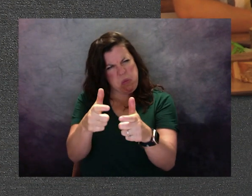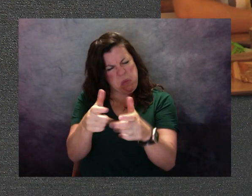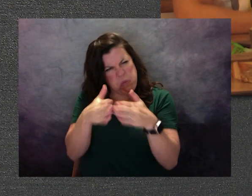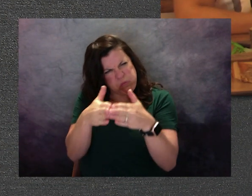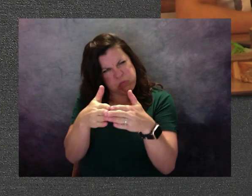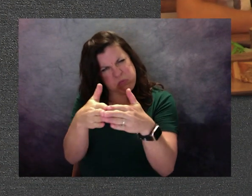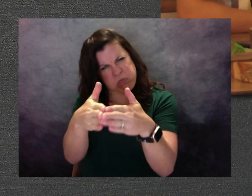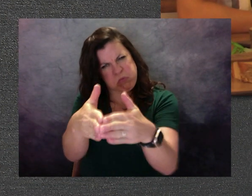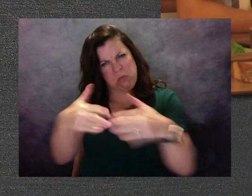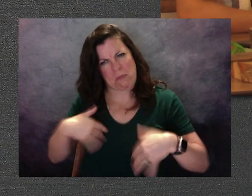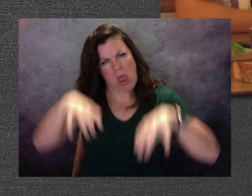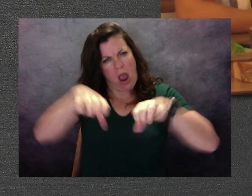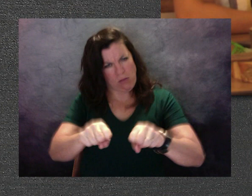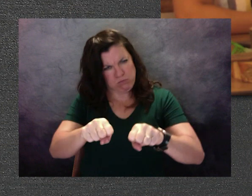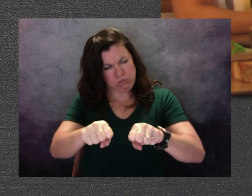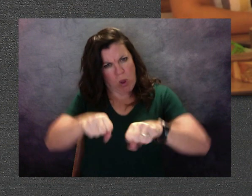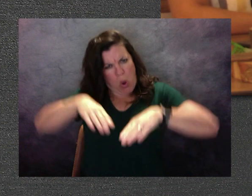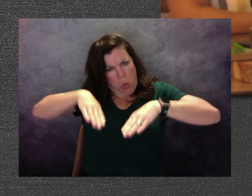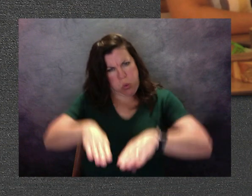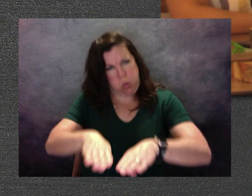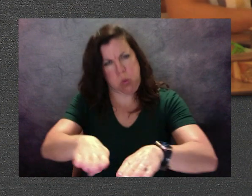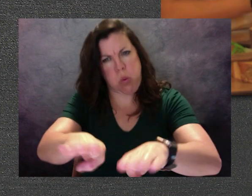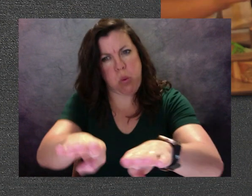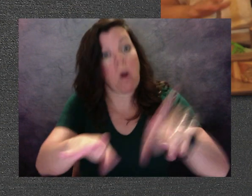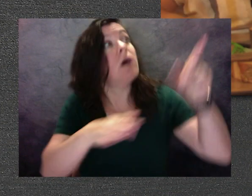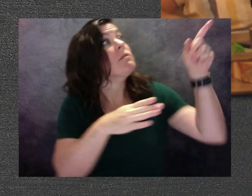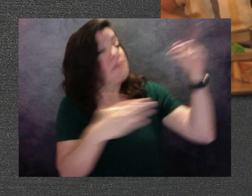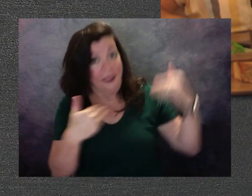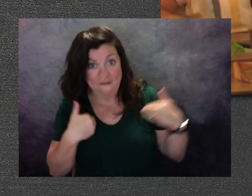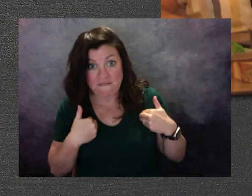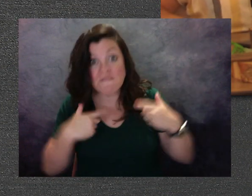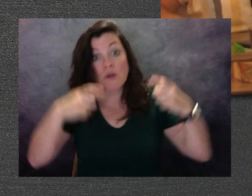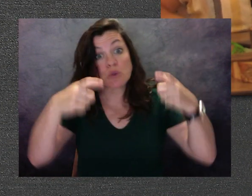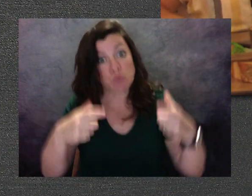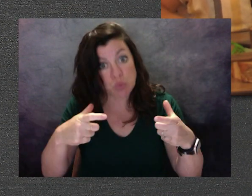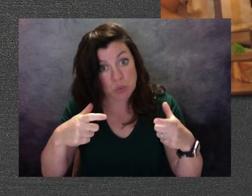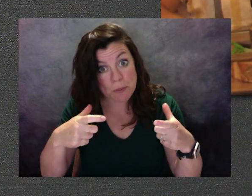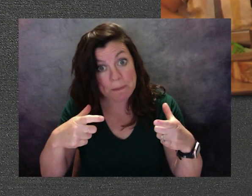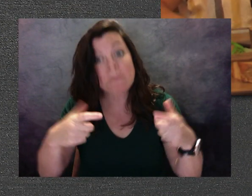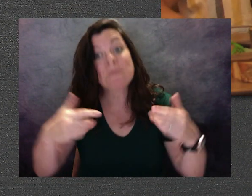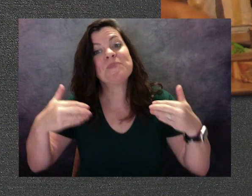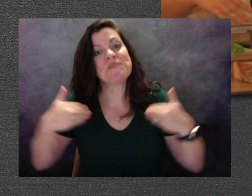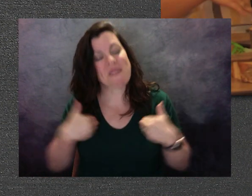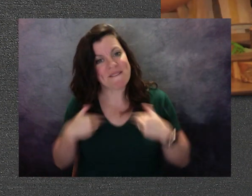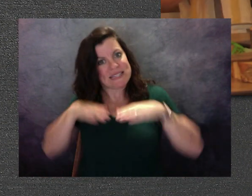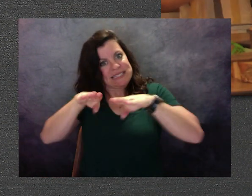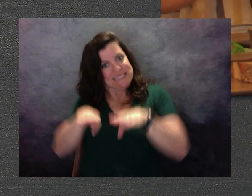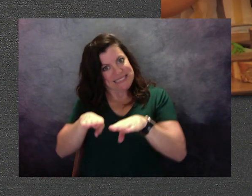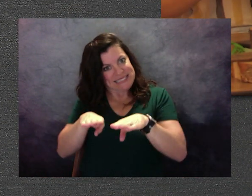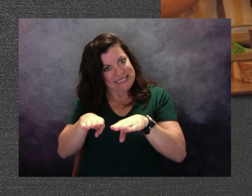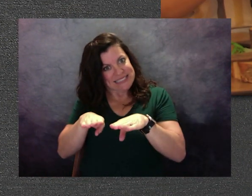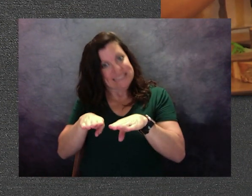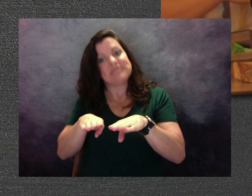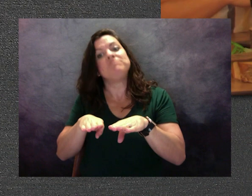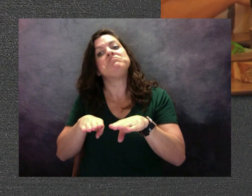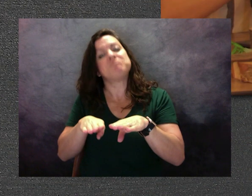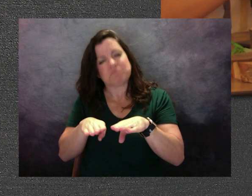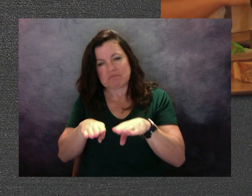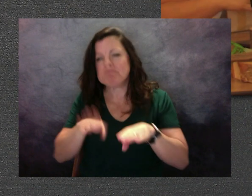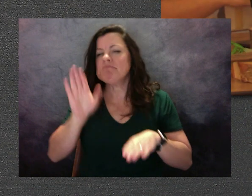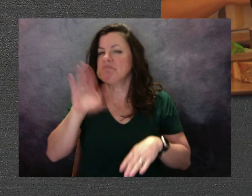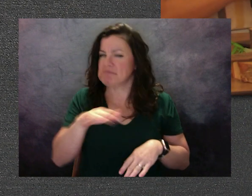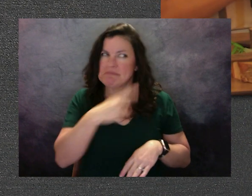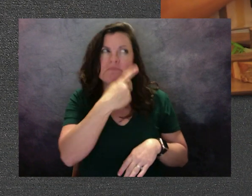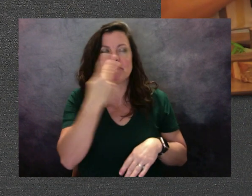ski, tube, ski. I think we have a pattern. Remember, it goes over and over and over again. Are